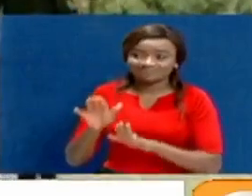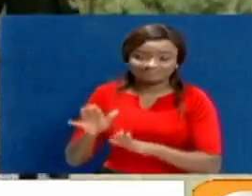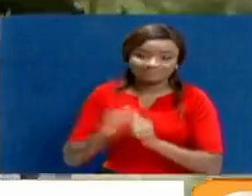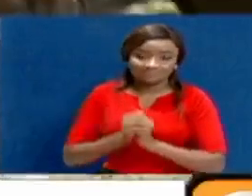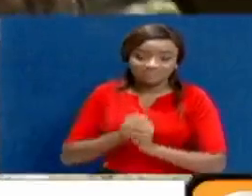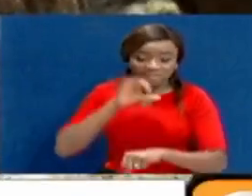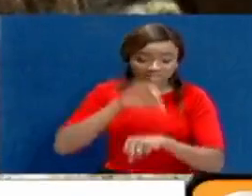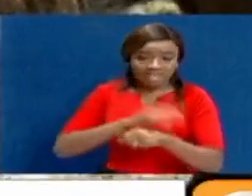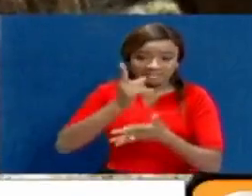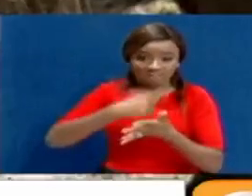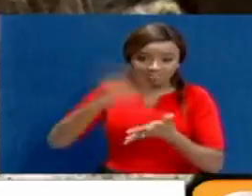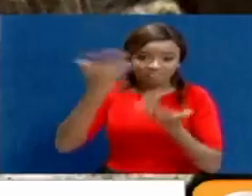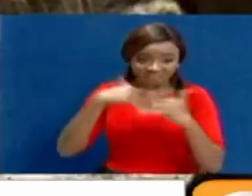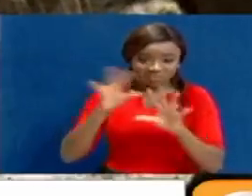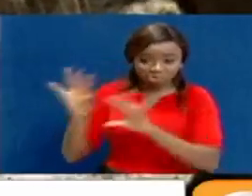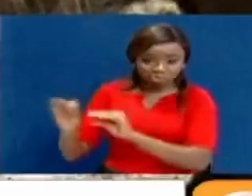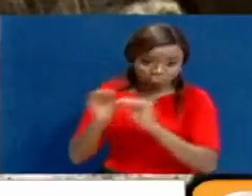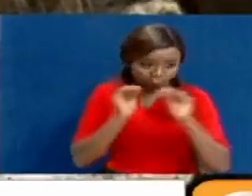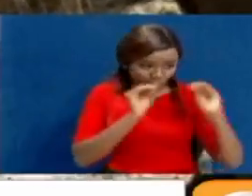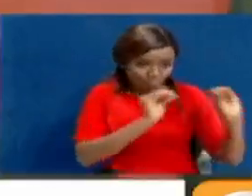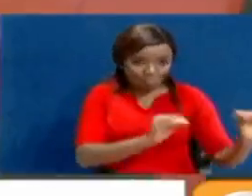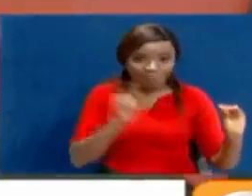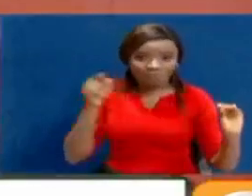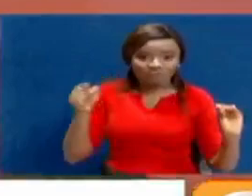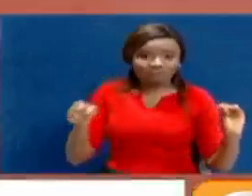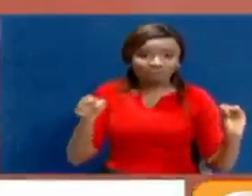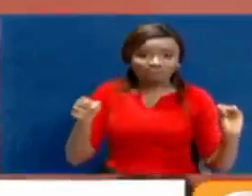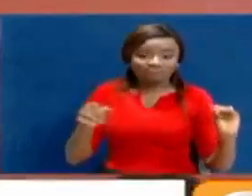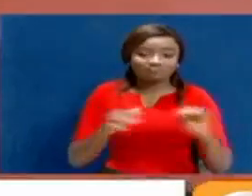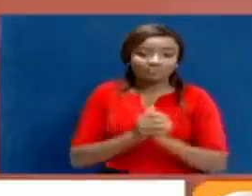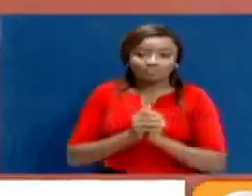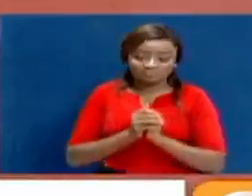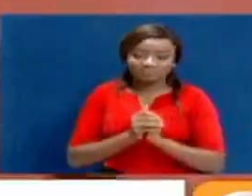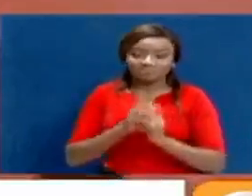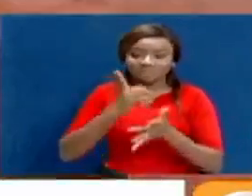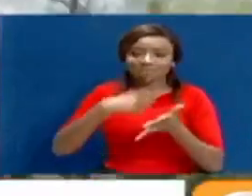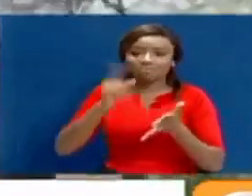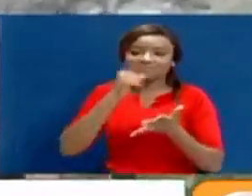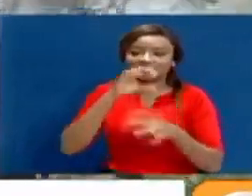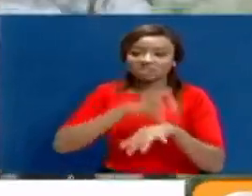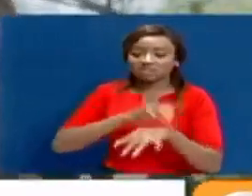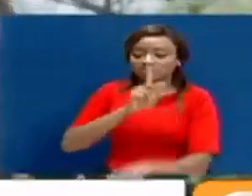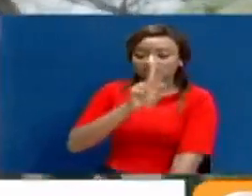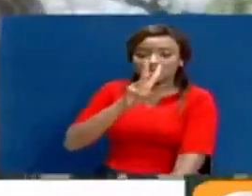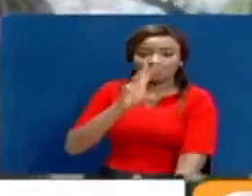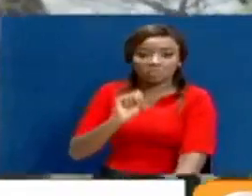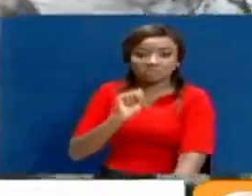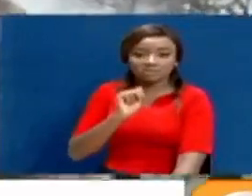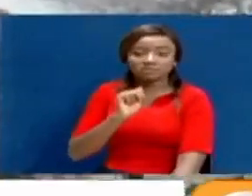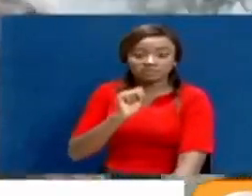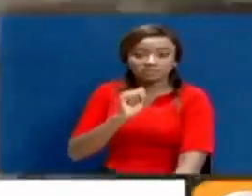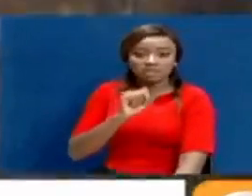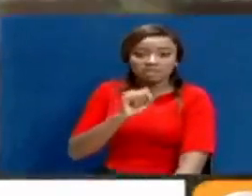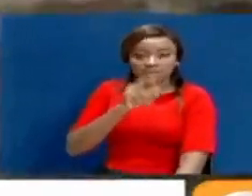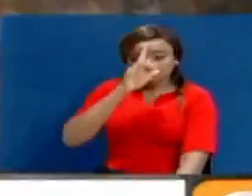Approval to translocate the giraffes to a purpose-built sanctuary was granted by KWS, seeing officers from the